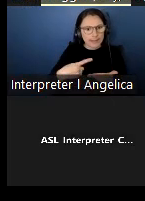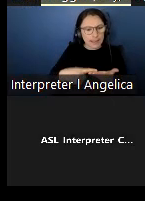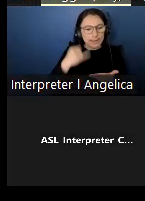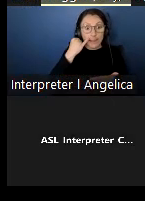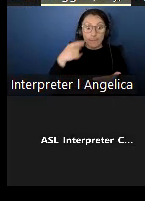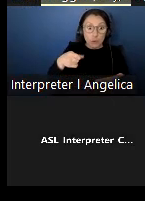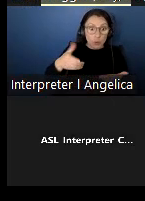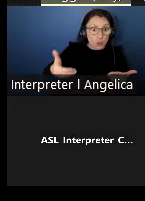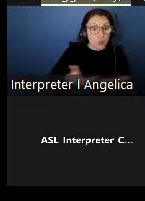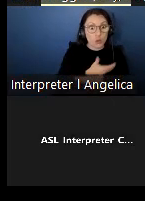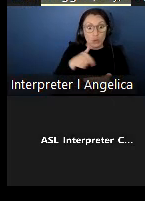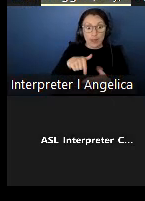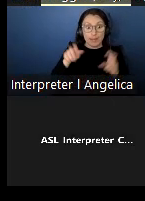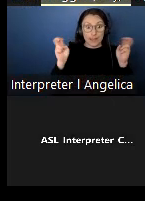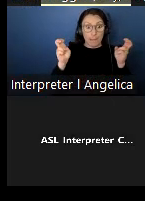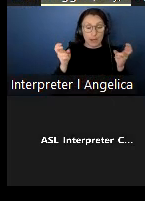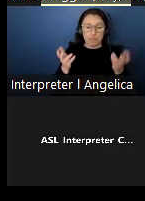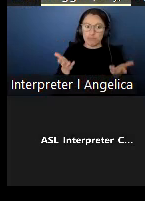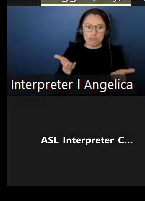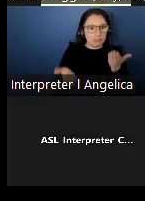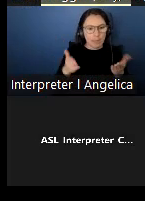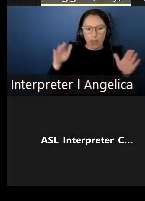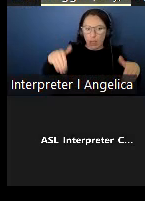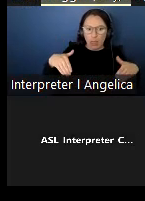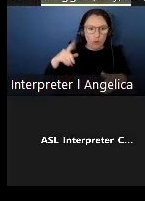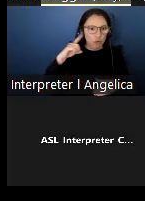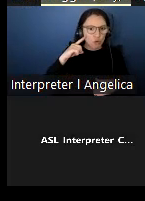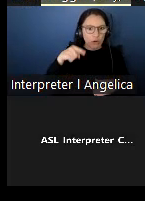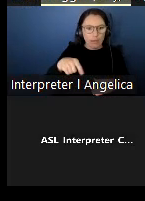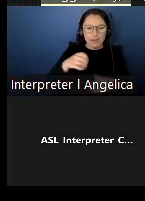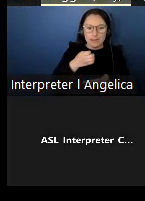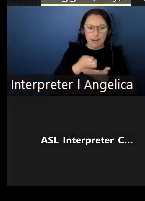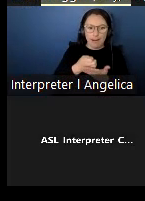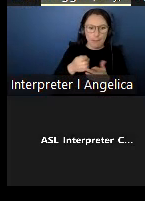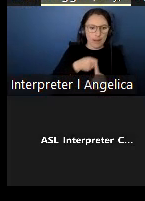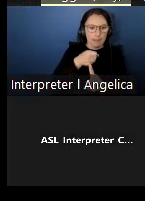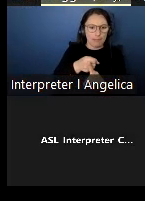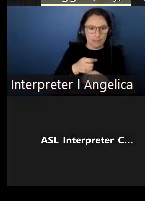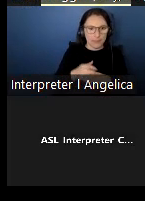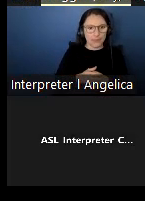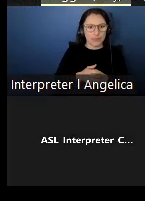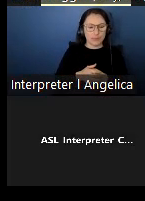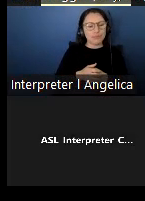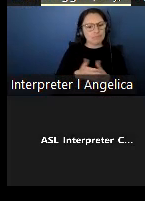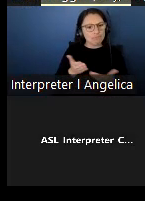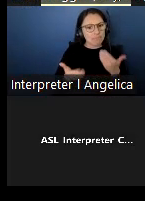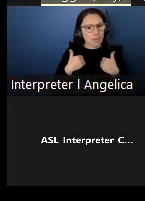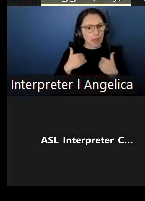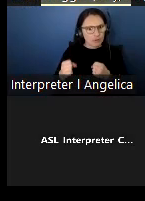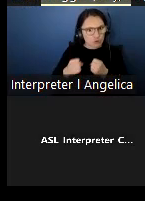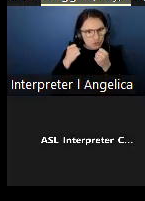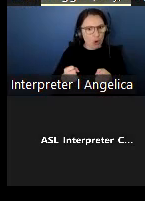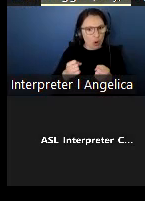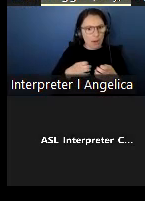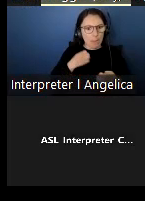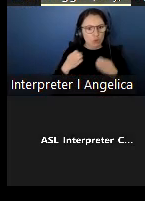brand new to this topic, then you likely have not heard about this economic impact. So you may have some strong emotional